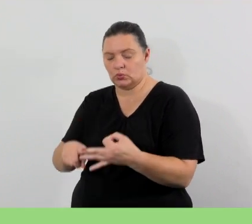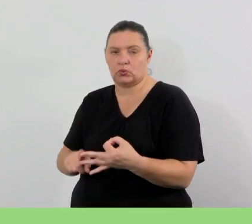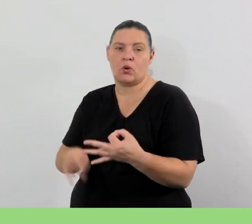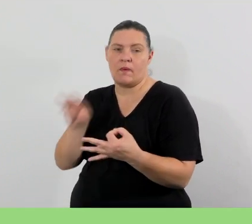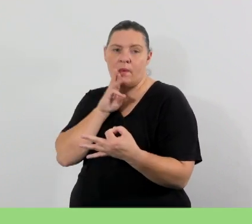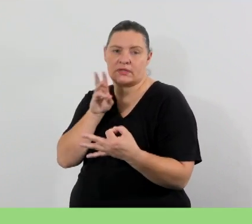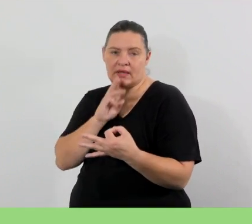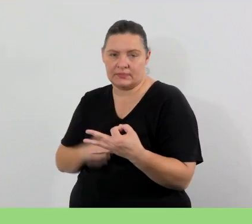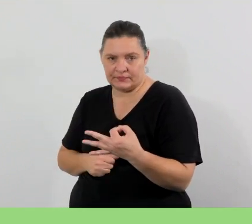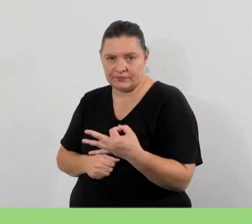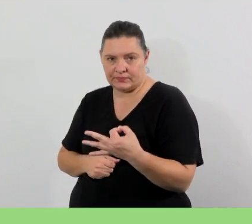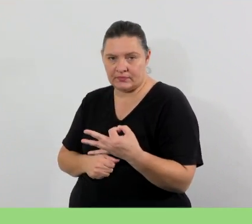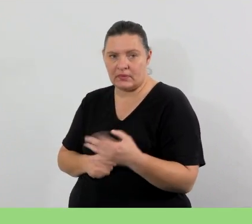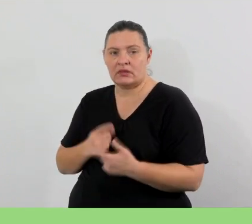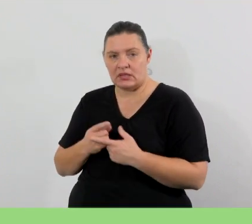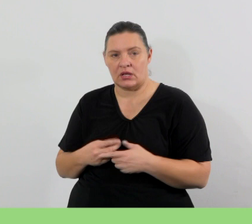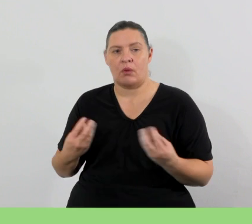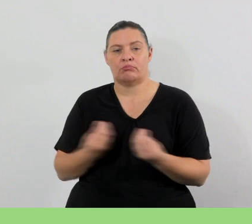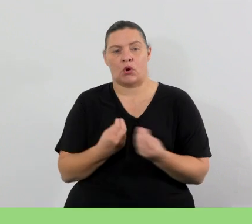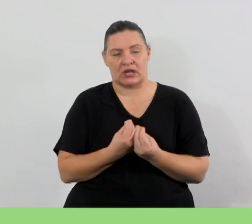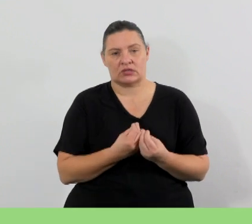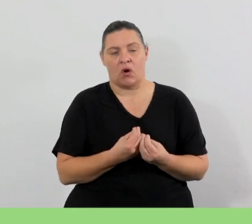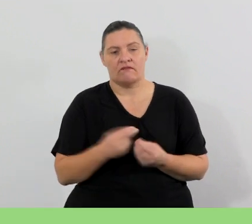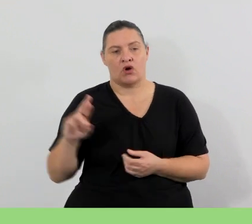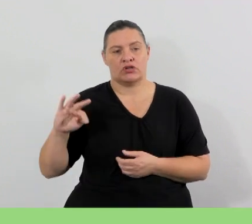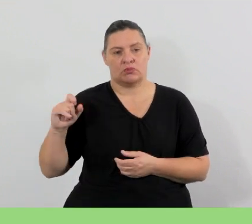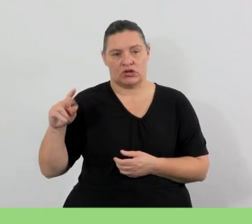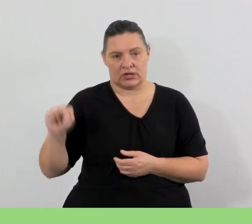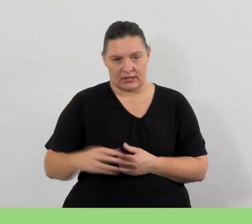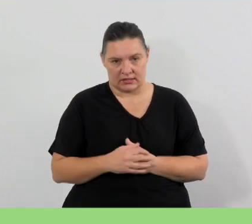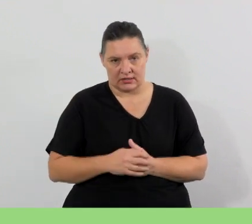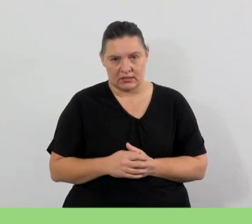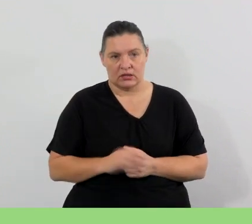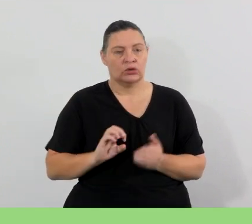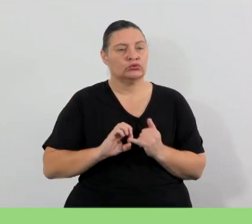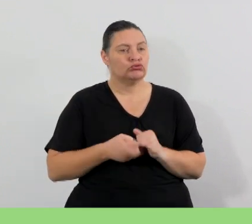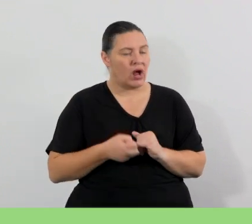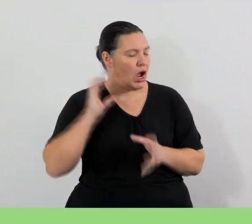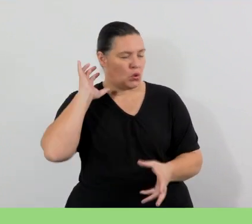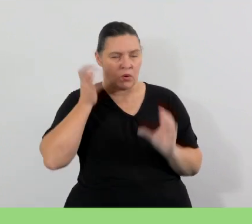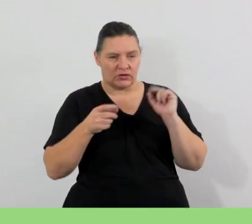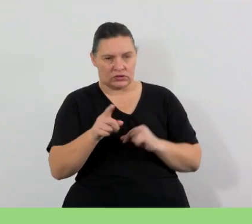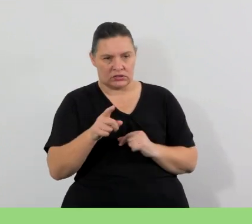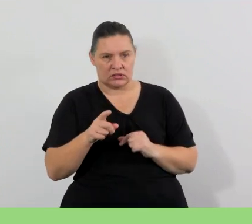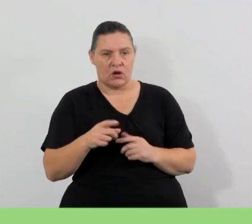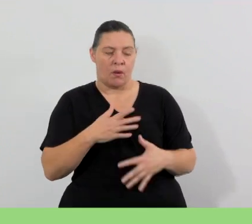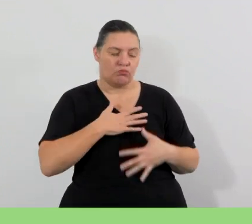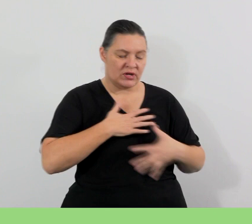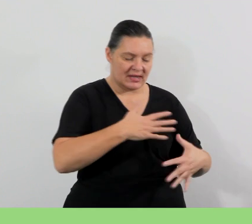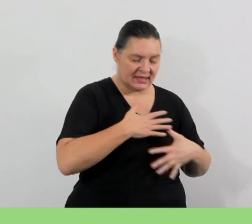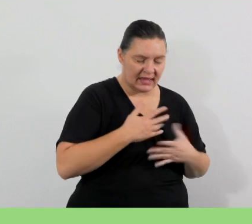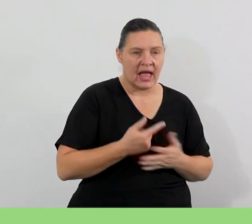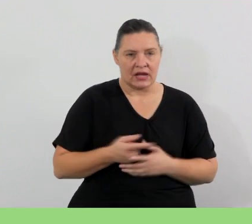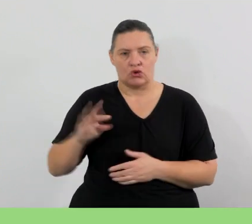carbon dioxide, and water. So those are the products of respiration. So also try not to confuse